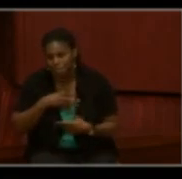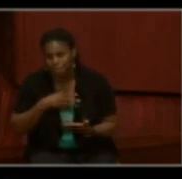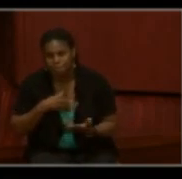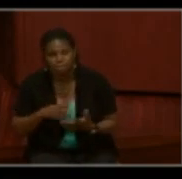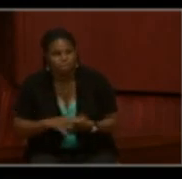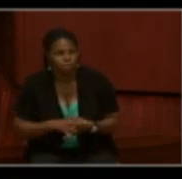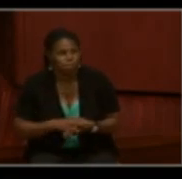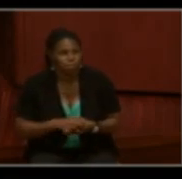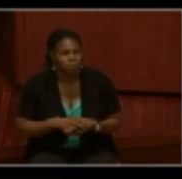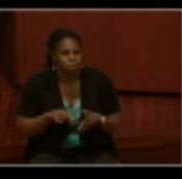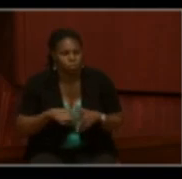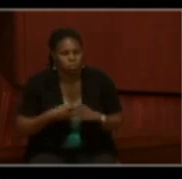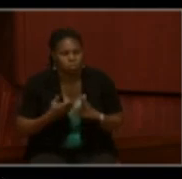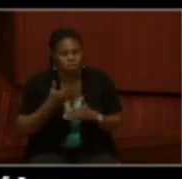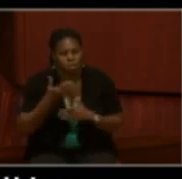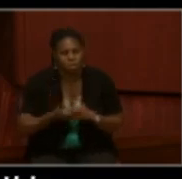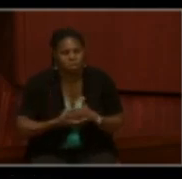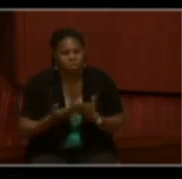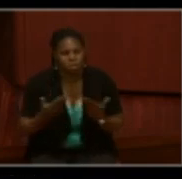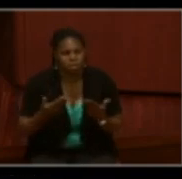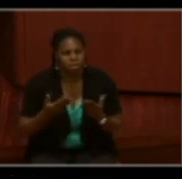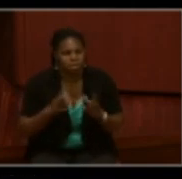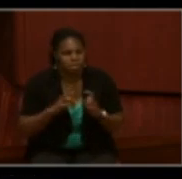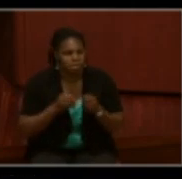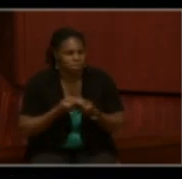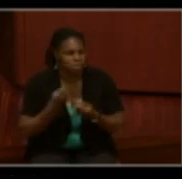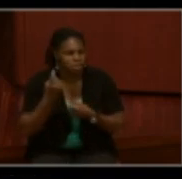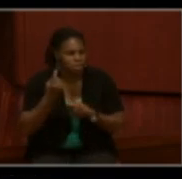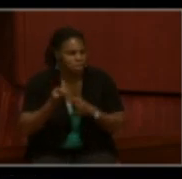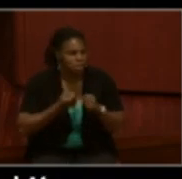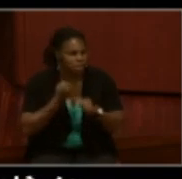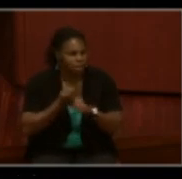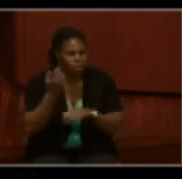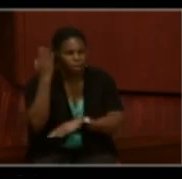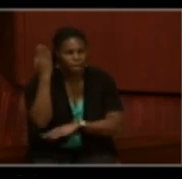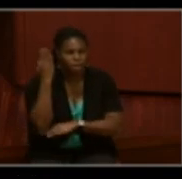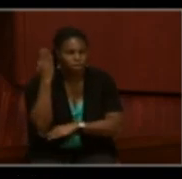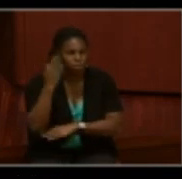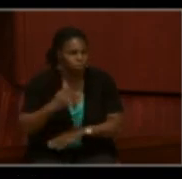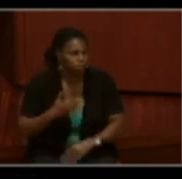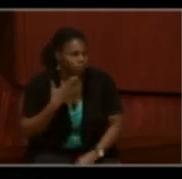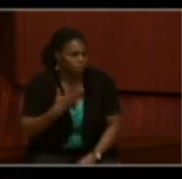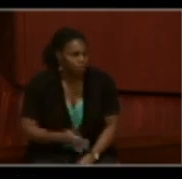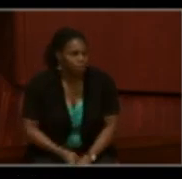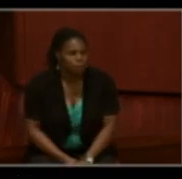we'll be starting the next session on the hour, noon Eastern Standard Time.